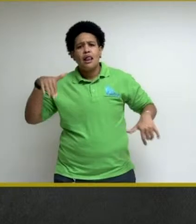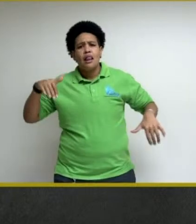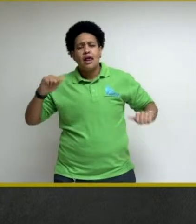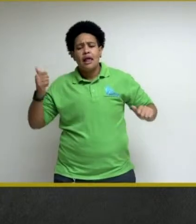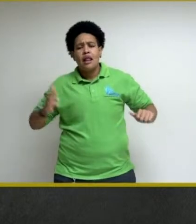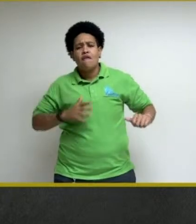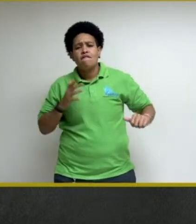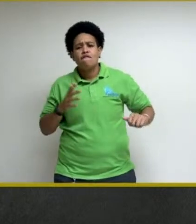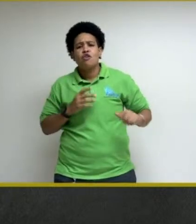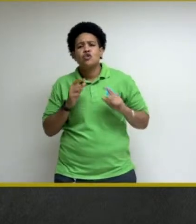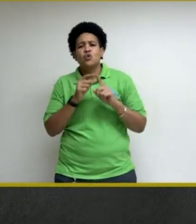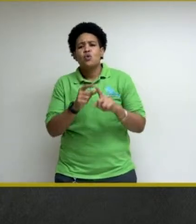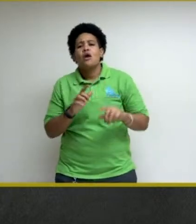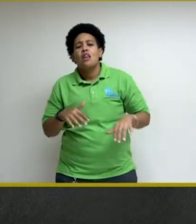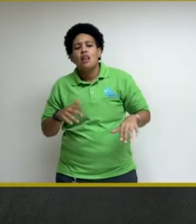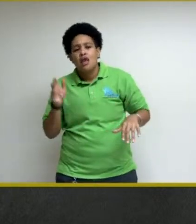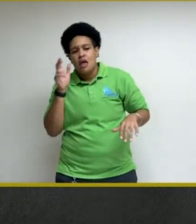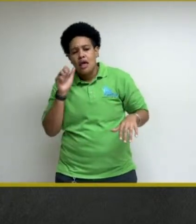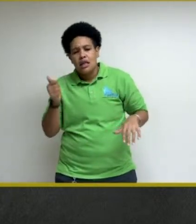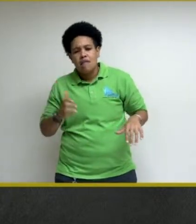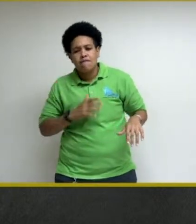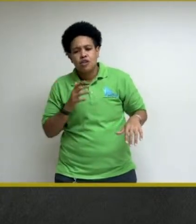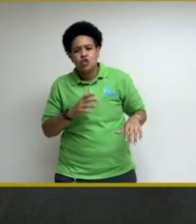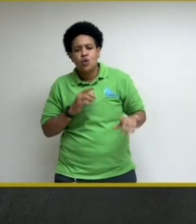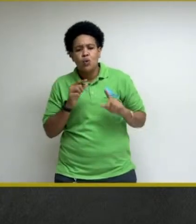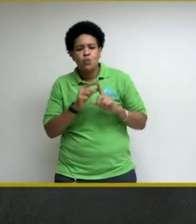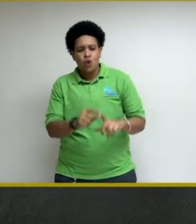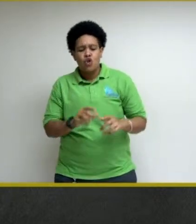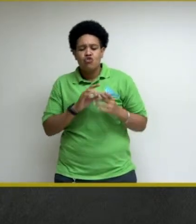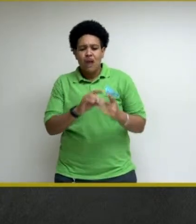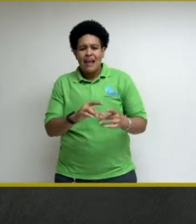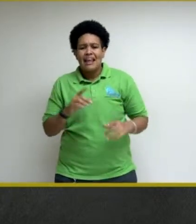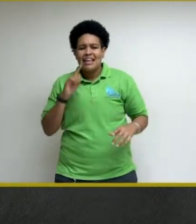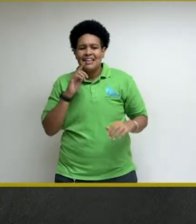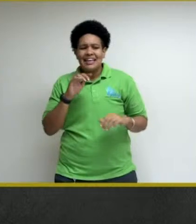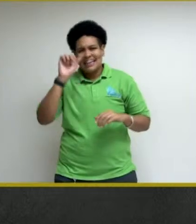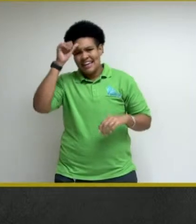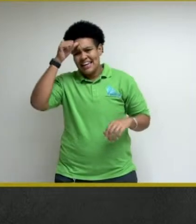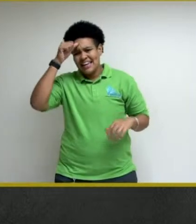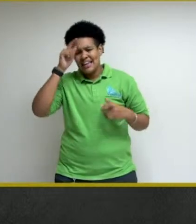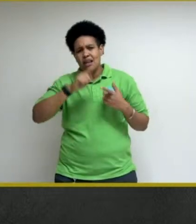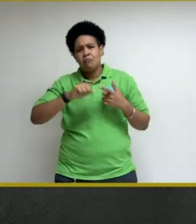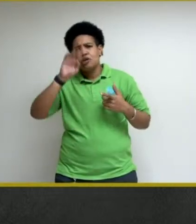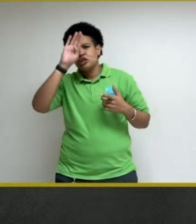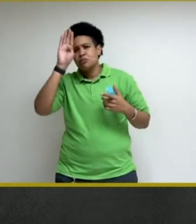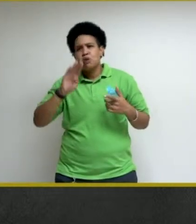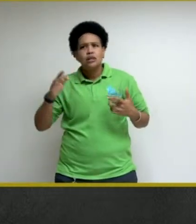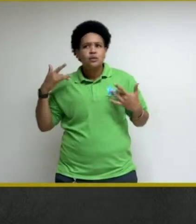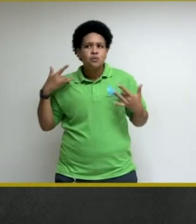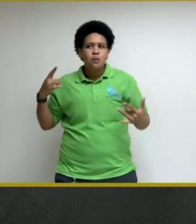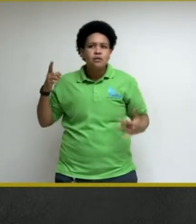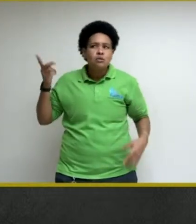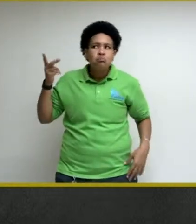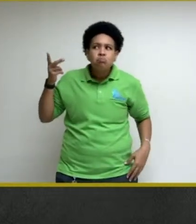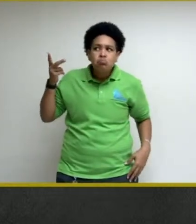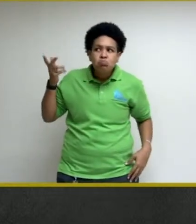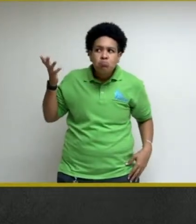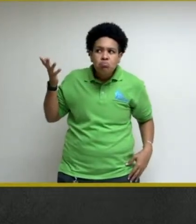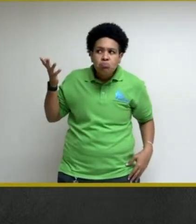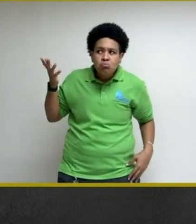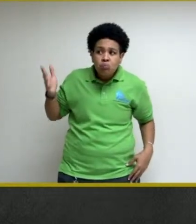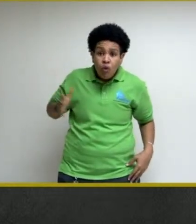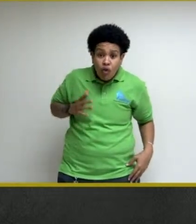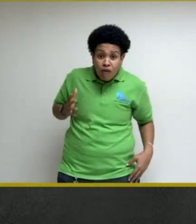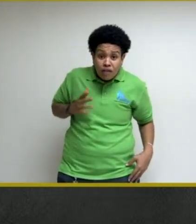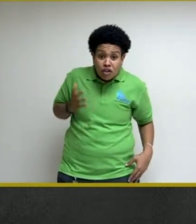maybe there were, but I haven't heard any official word regarding India and Brazil. What is there an